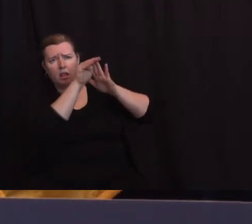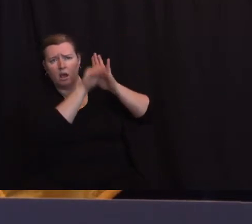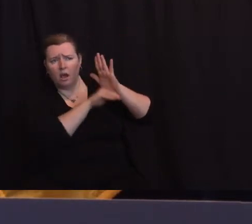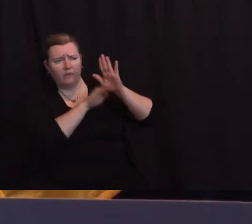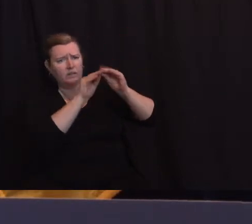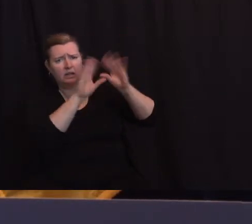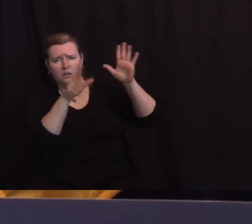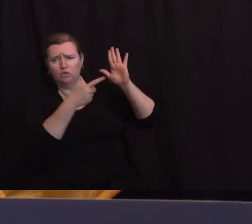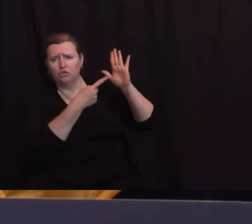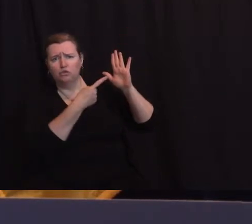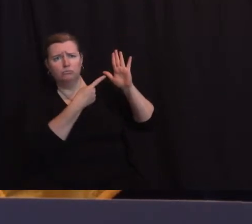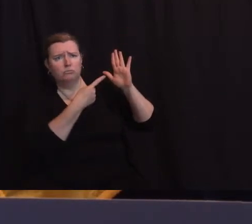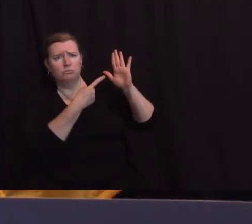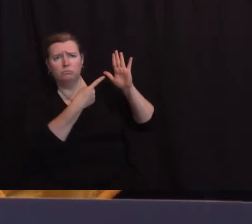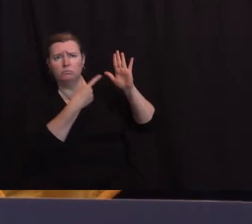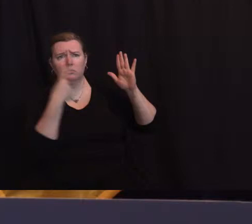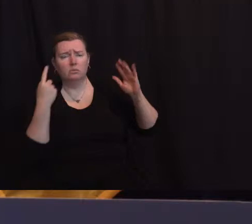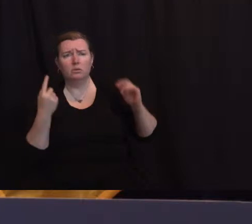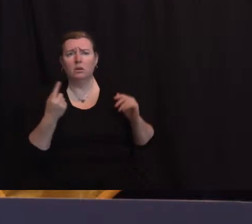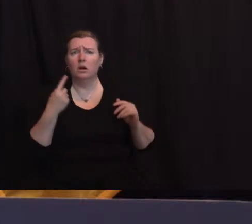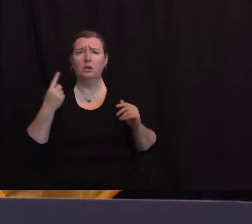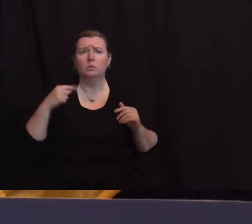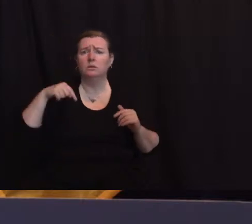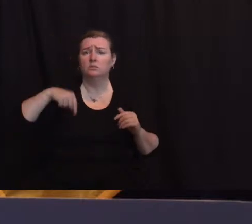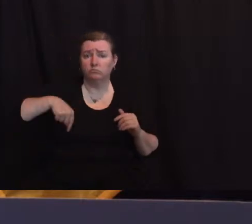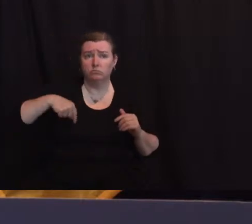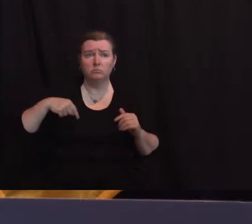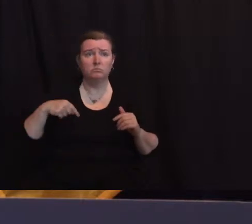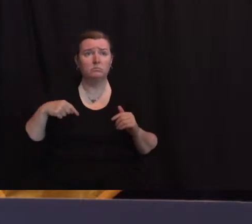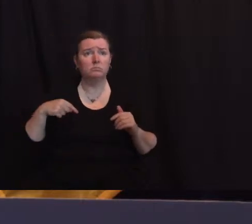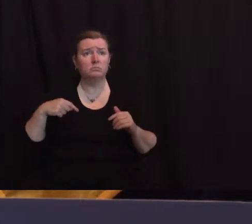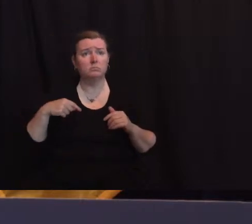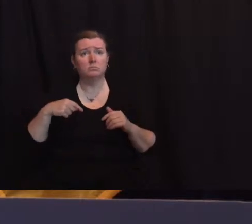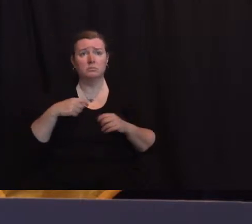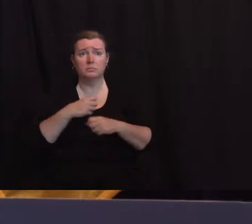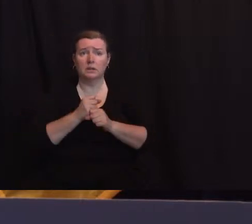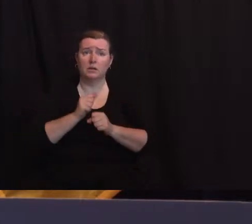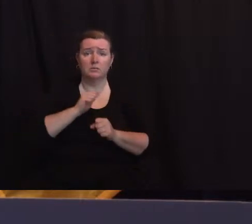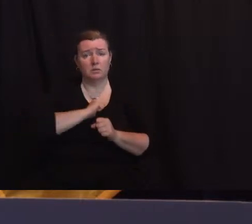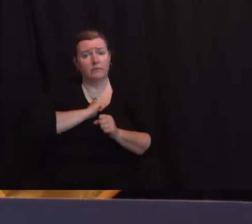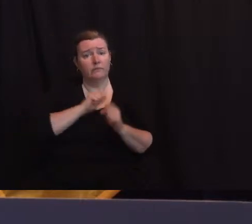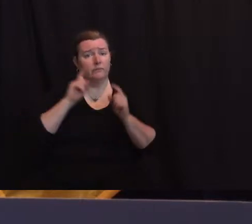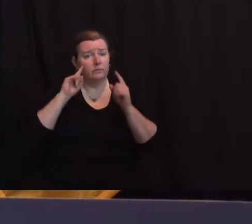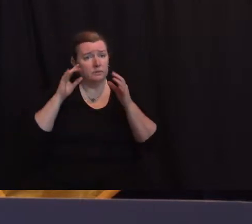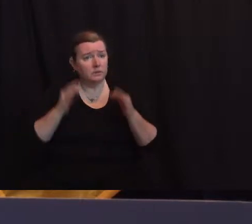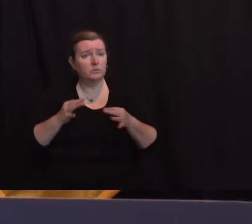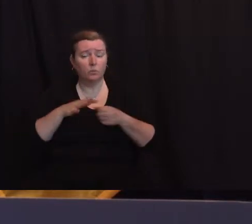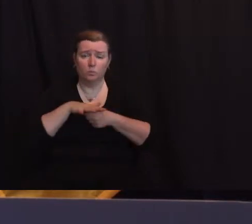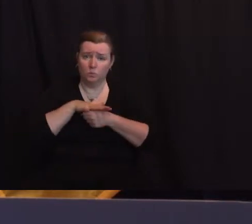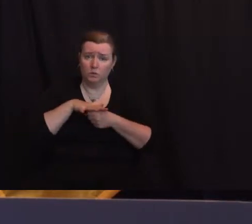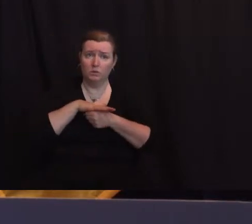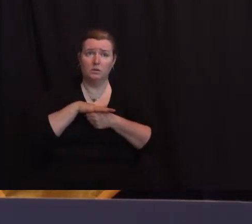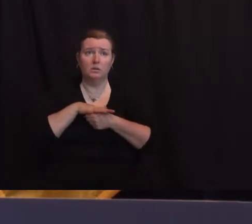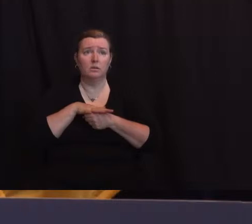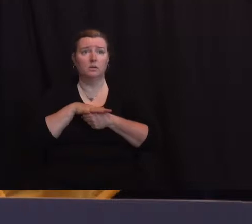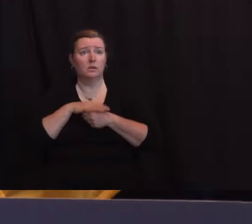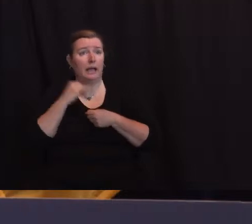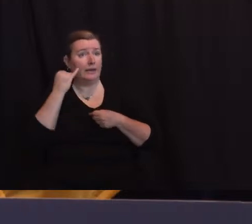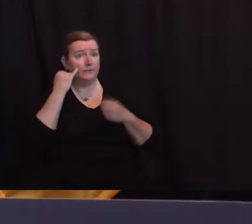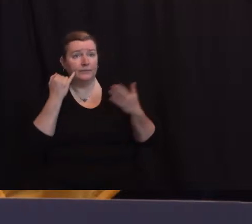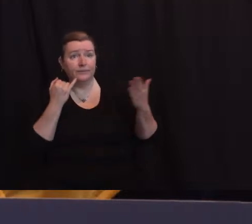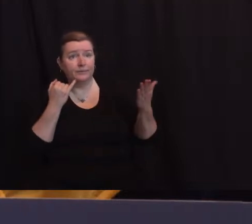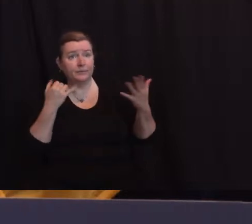Yet we have always had in place the ability to make a decision locally if there's a health